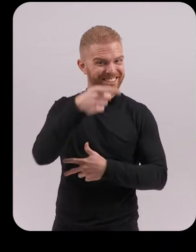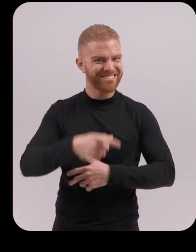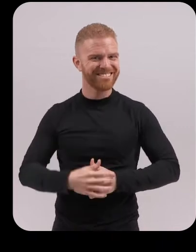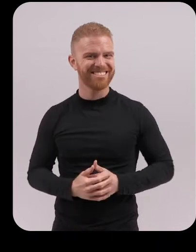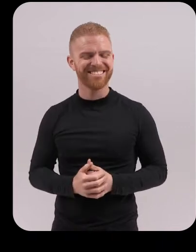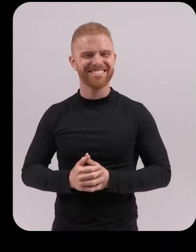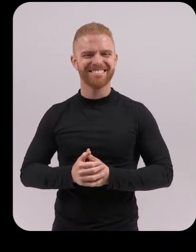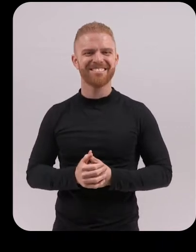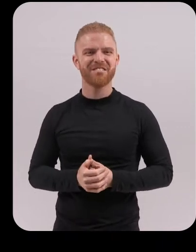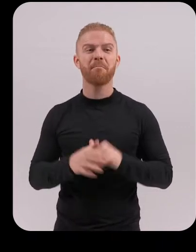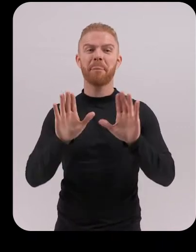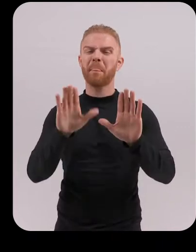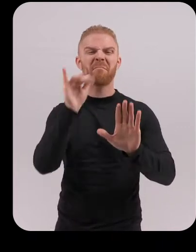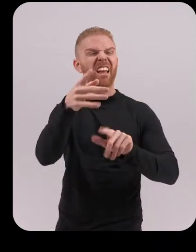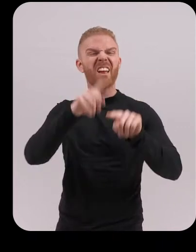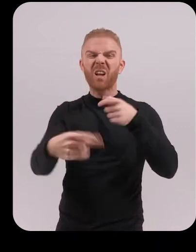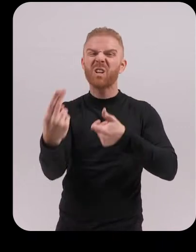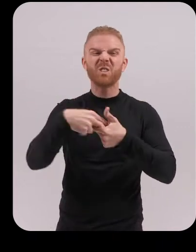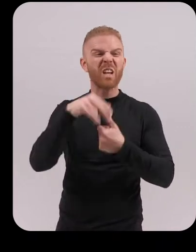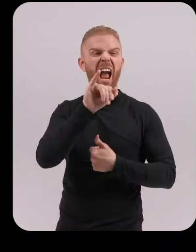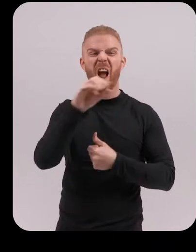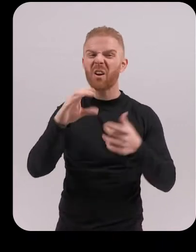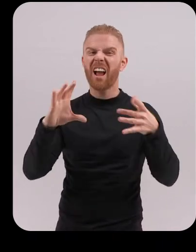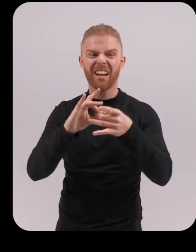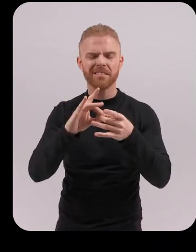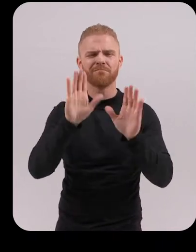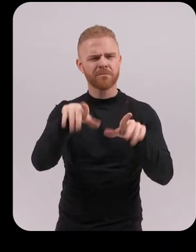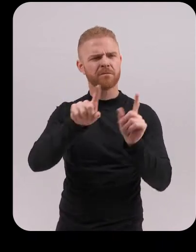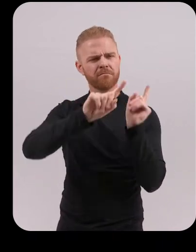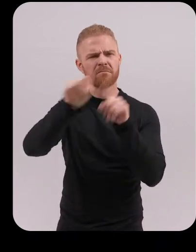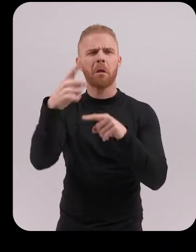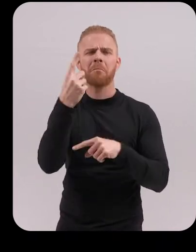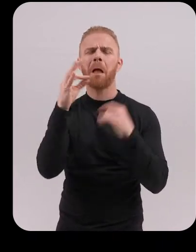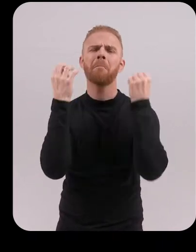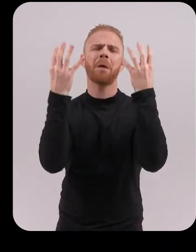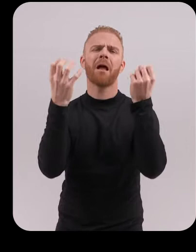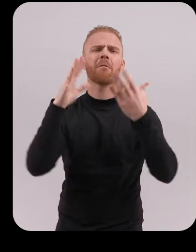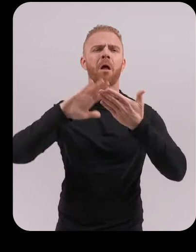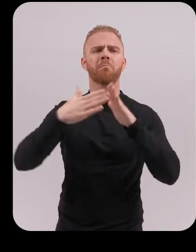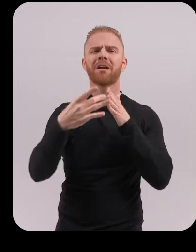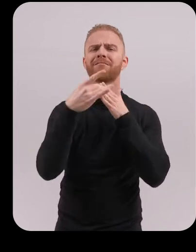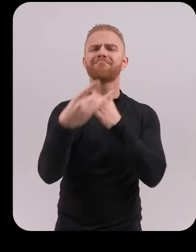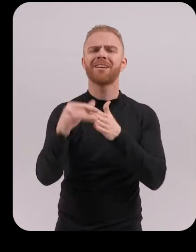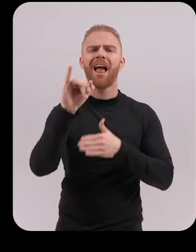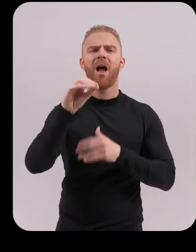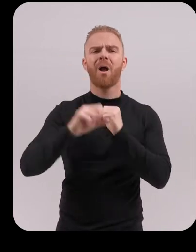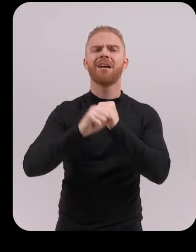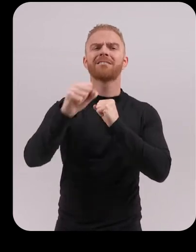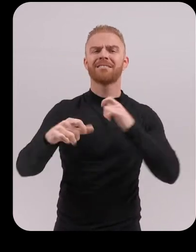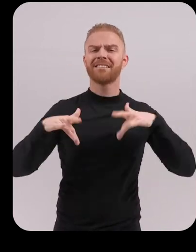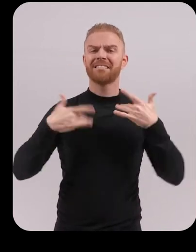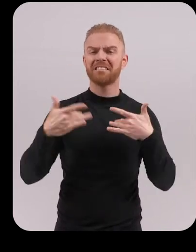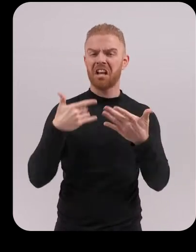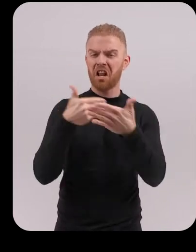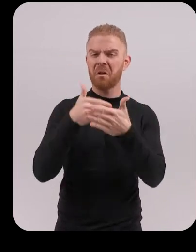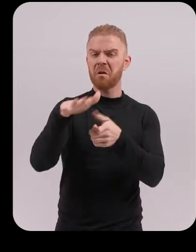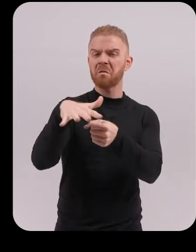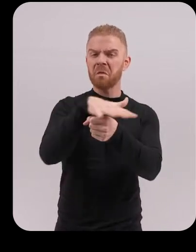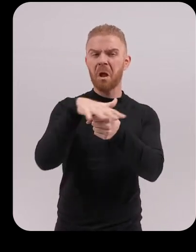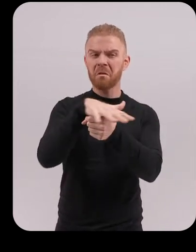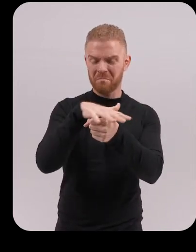If you can't join us at IO Connect, come to one of the many community-led IO Extended events happening in your local area.